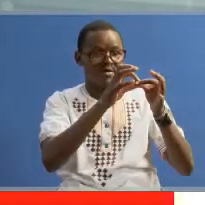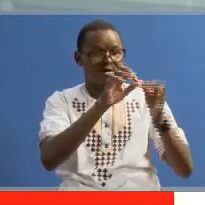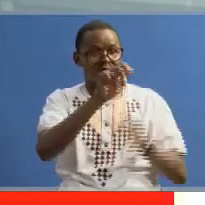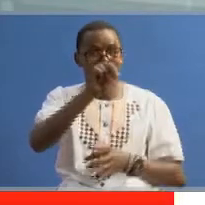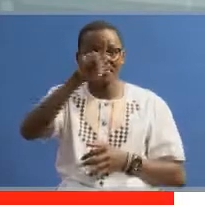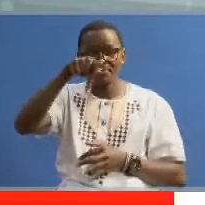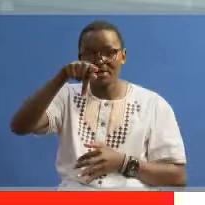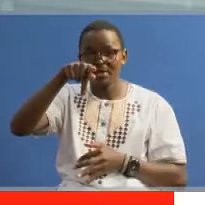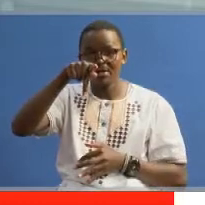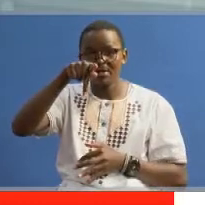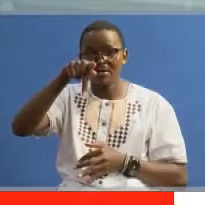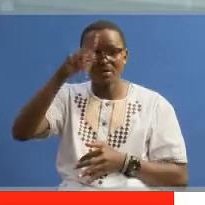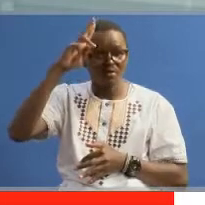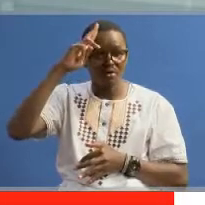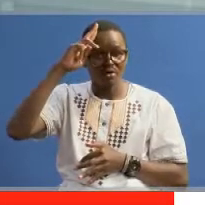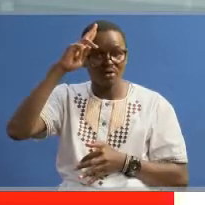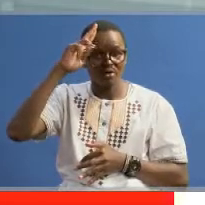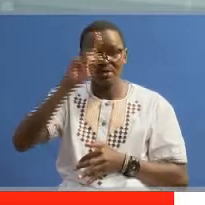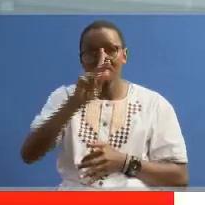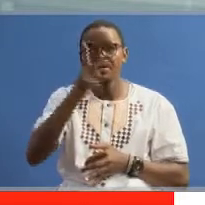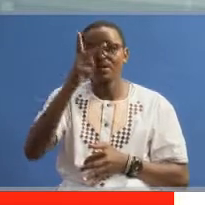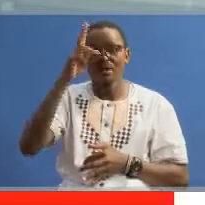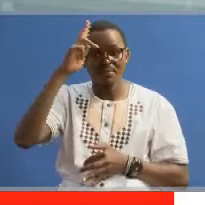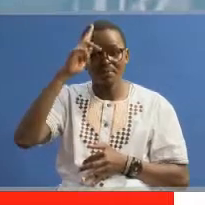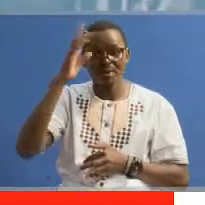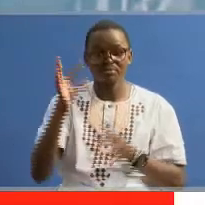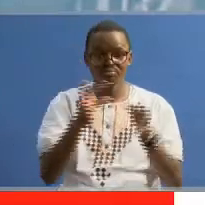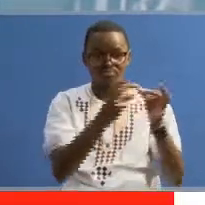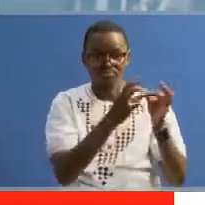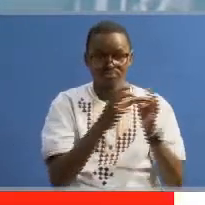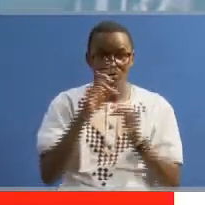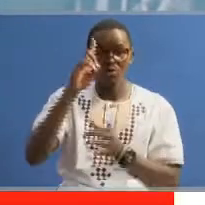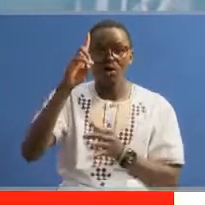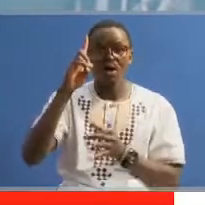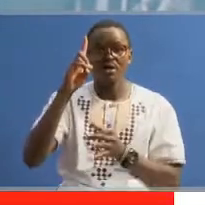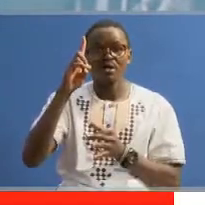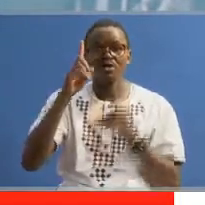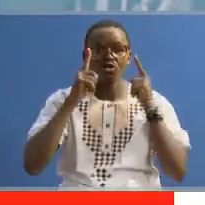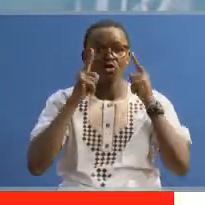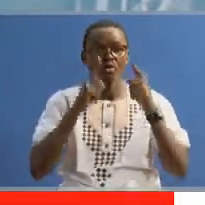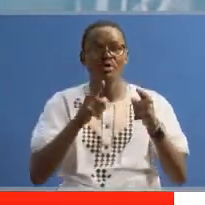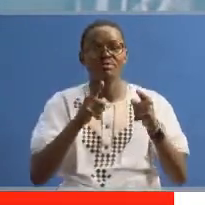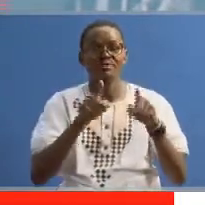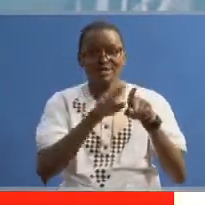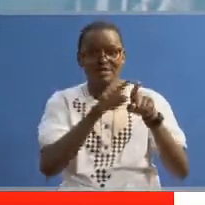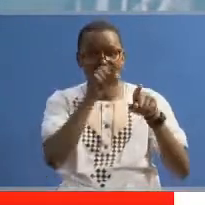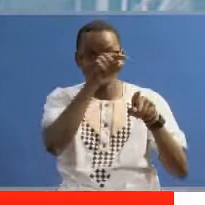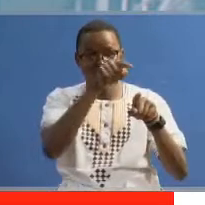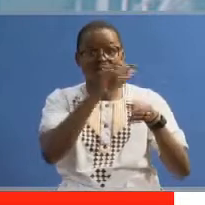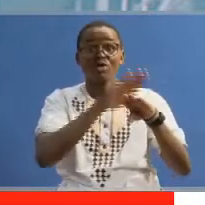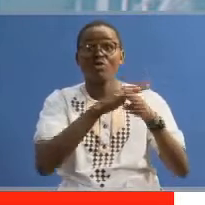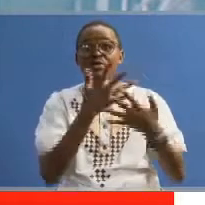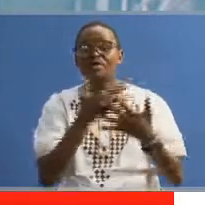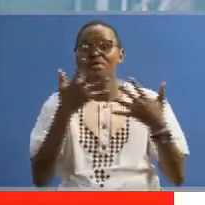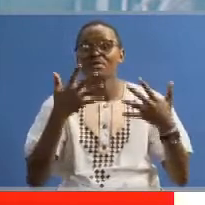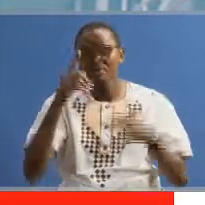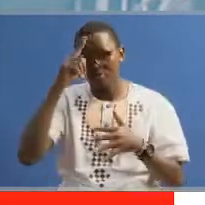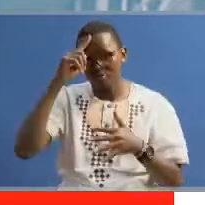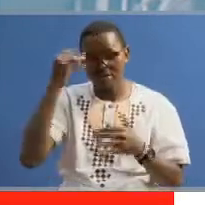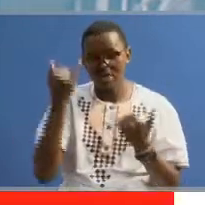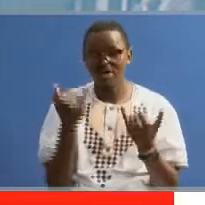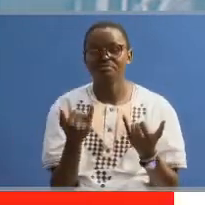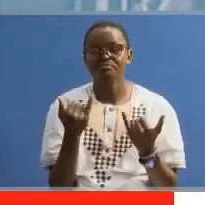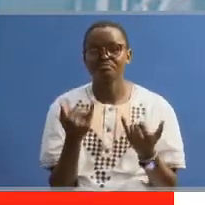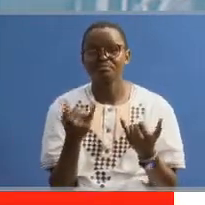National Police Service, KPS, Kenya Police Service, were brought together under one command. And this is a very good thing. Because right